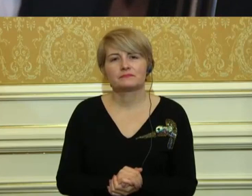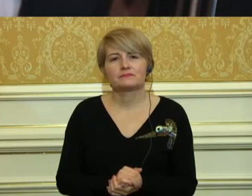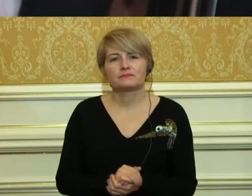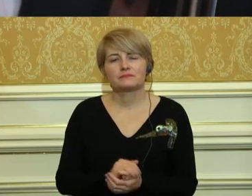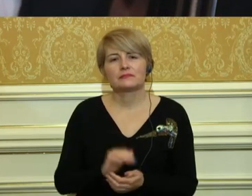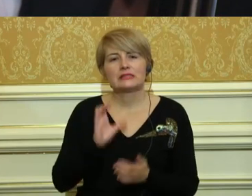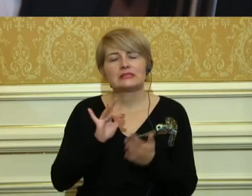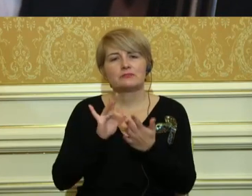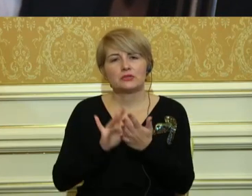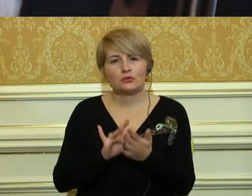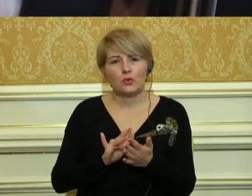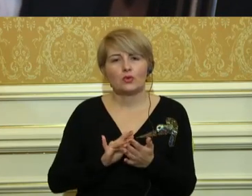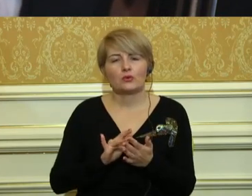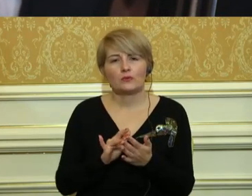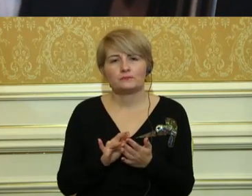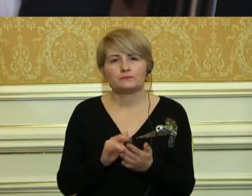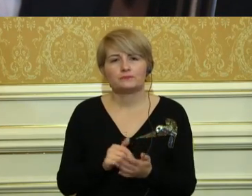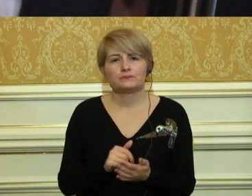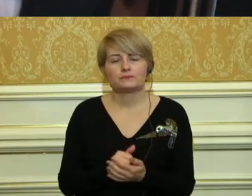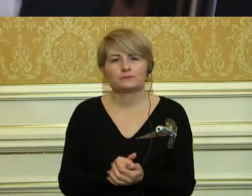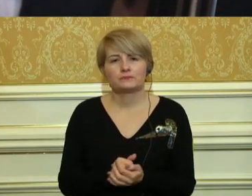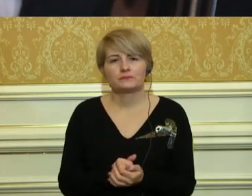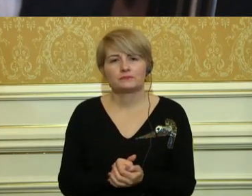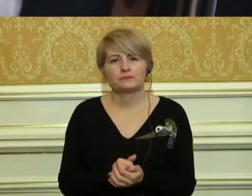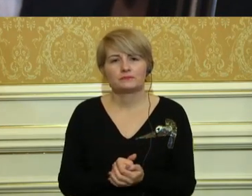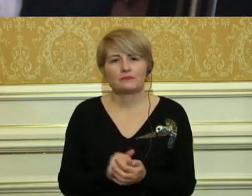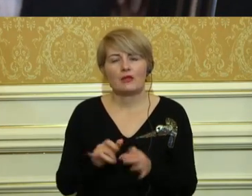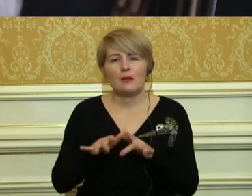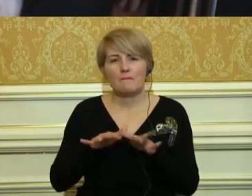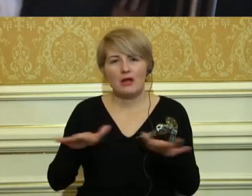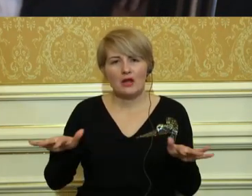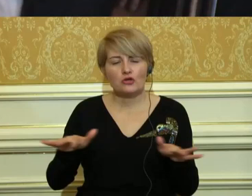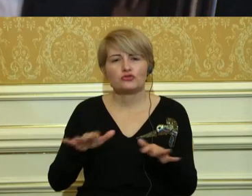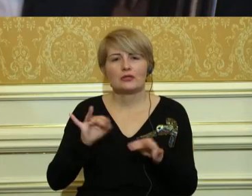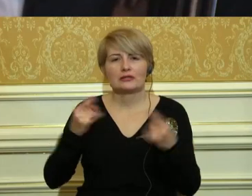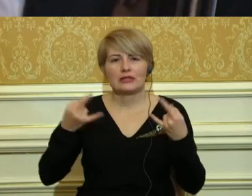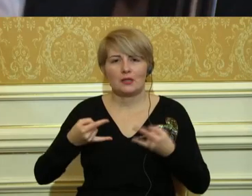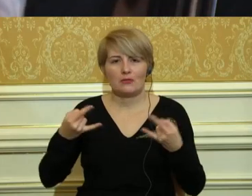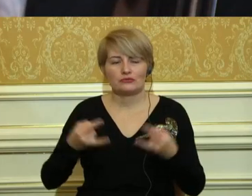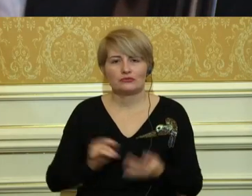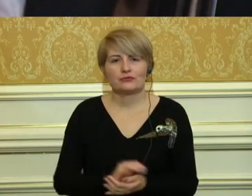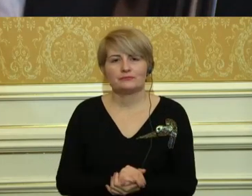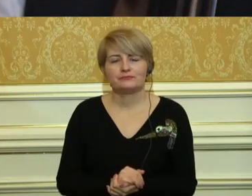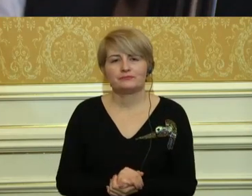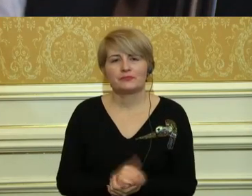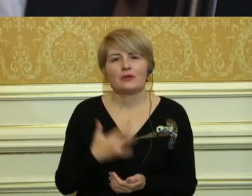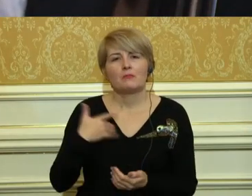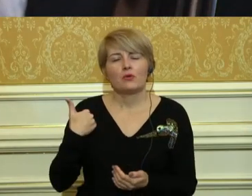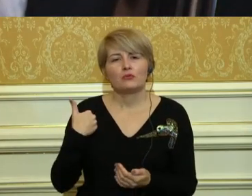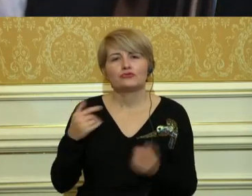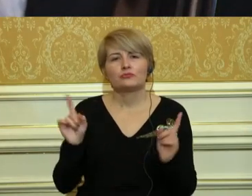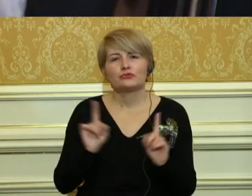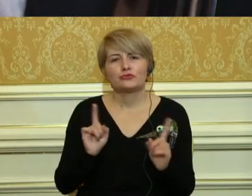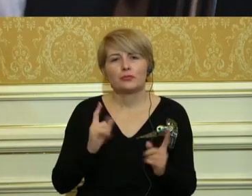on awareness for social networks and on TV channels.